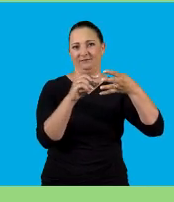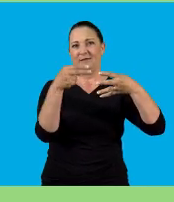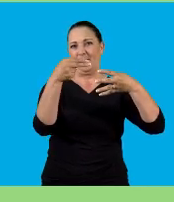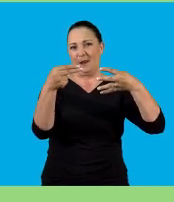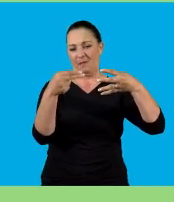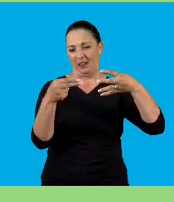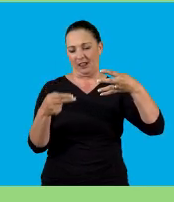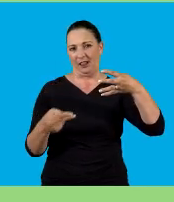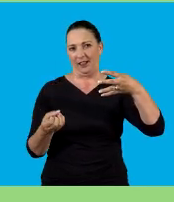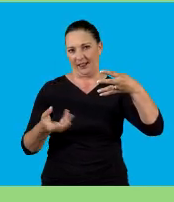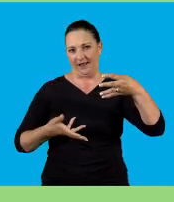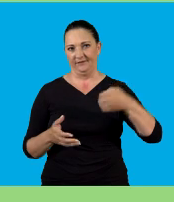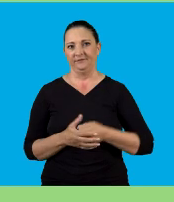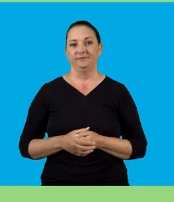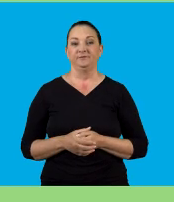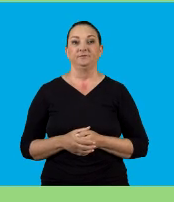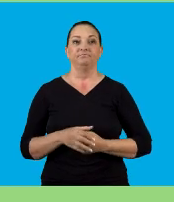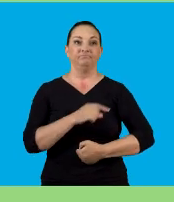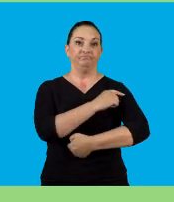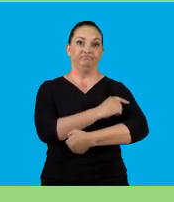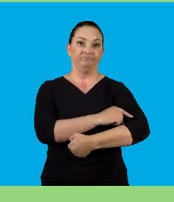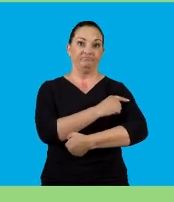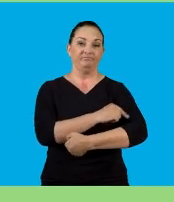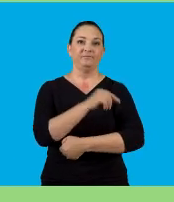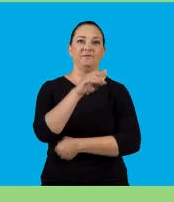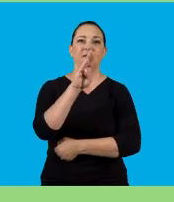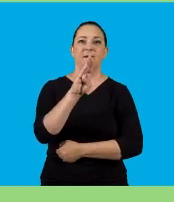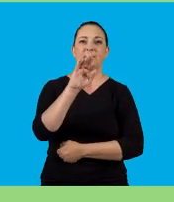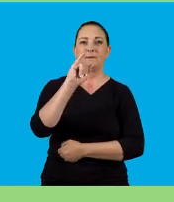D. So A are the biceps.